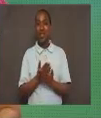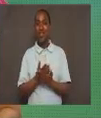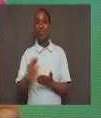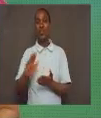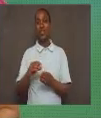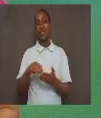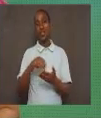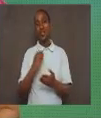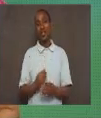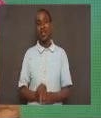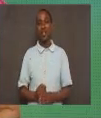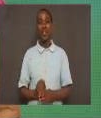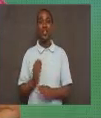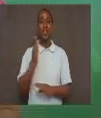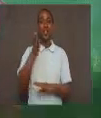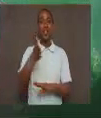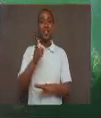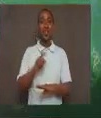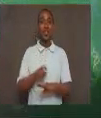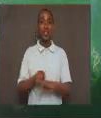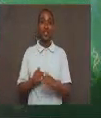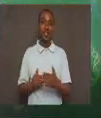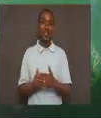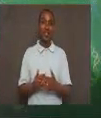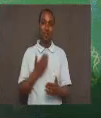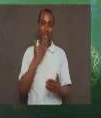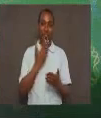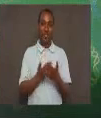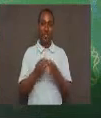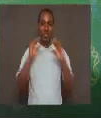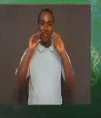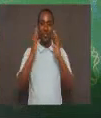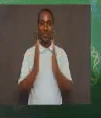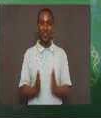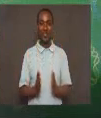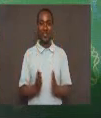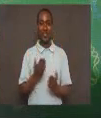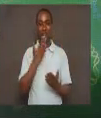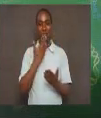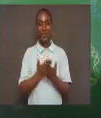throughout the rest of the body. Until